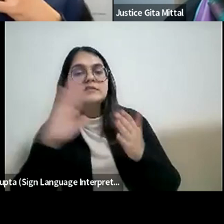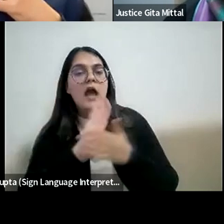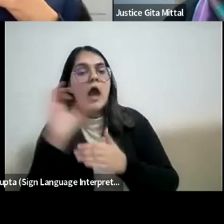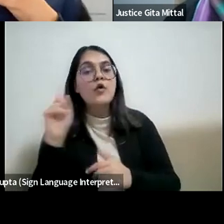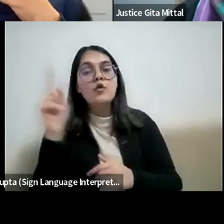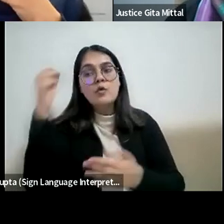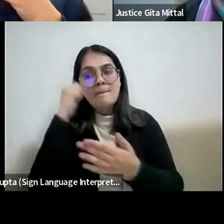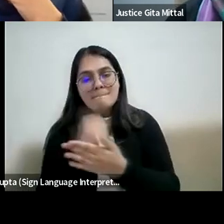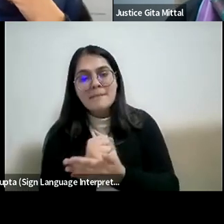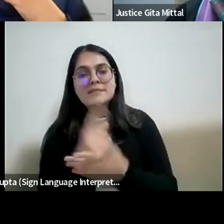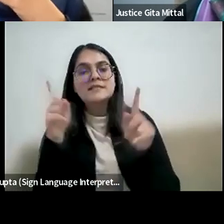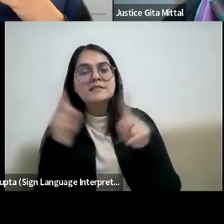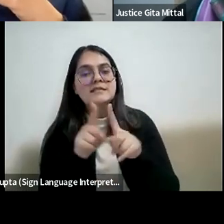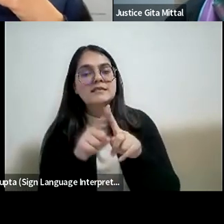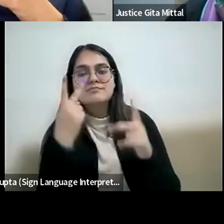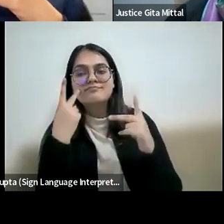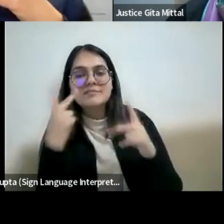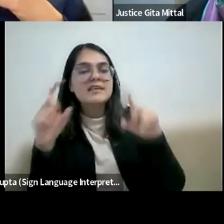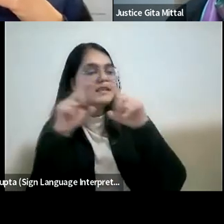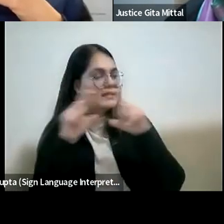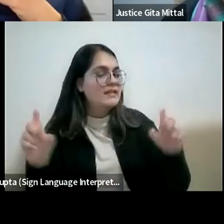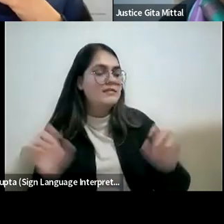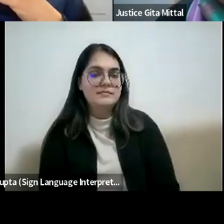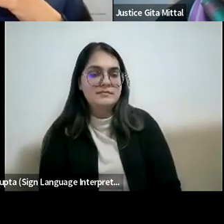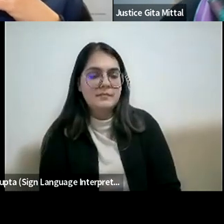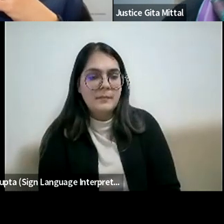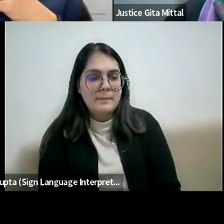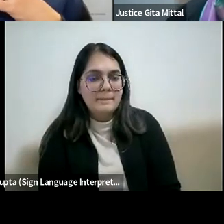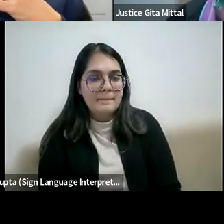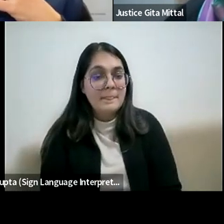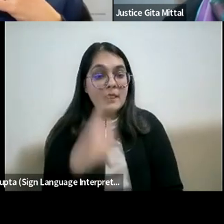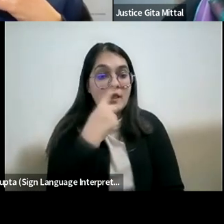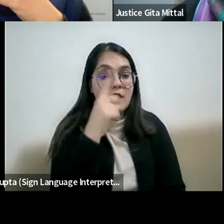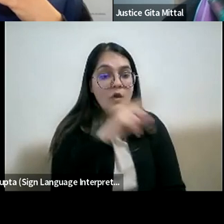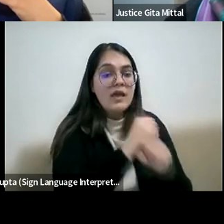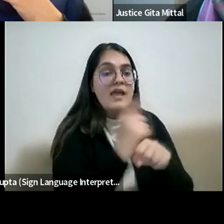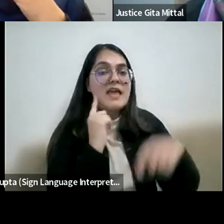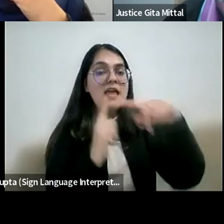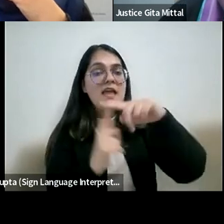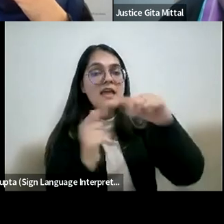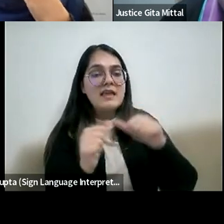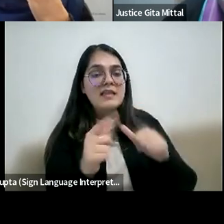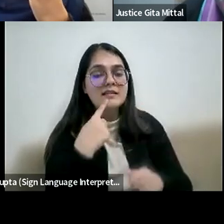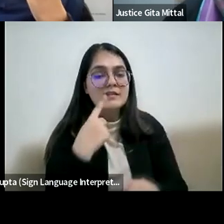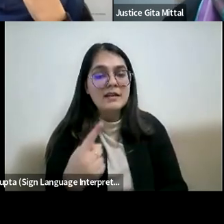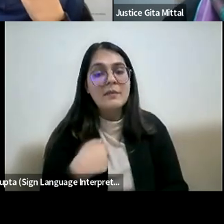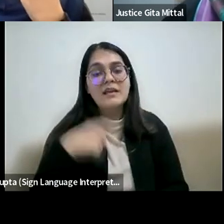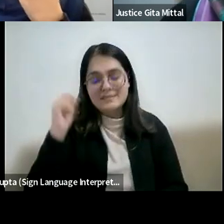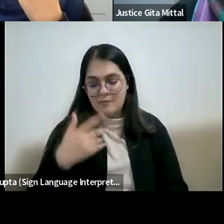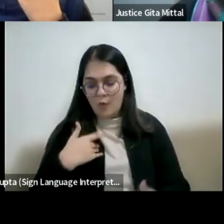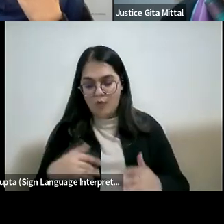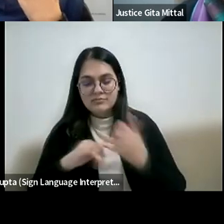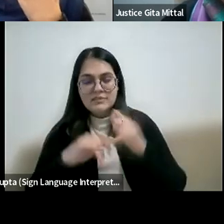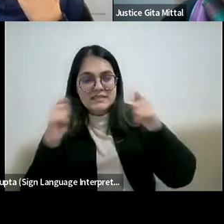if just on that point, if you could sort of talk a little bit. I learned about this. We are very hierarchical in our system, but